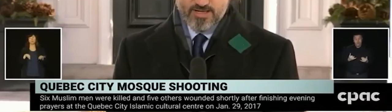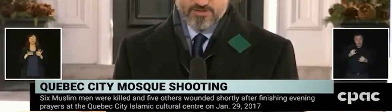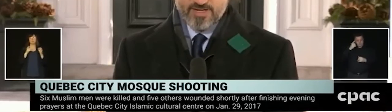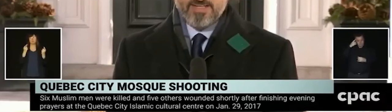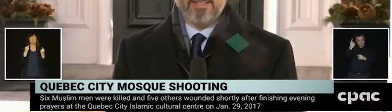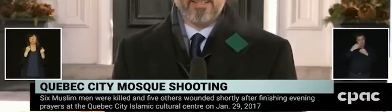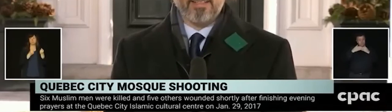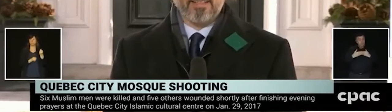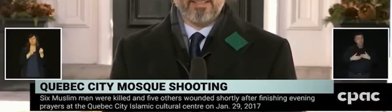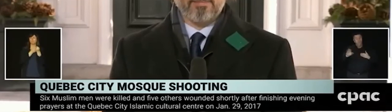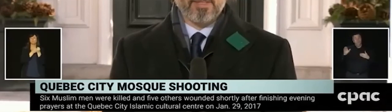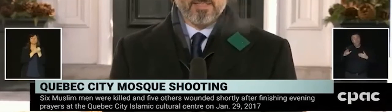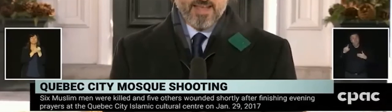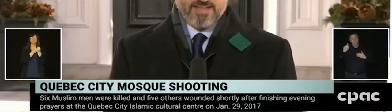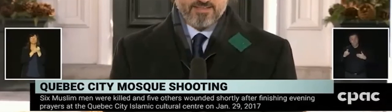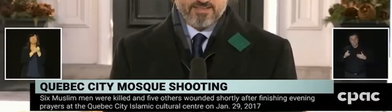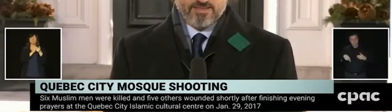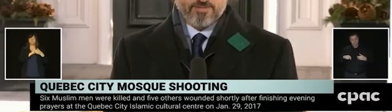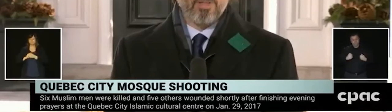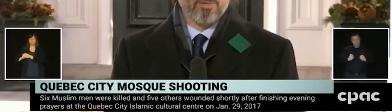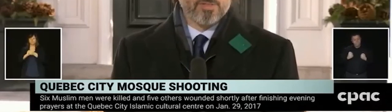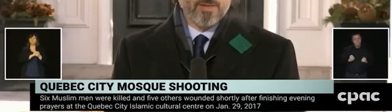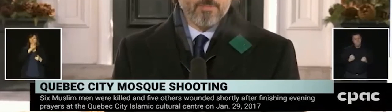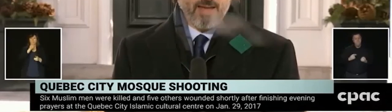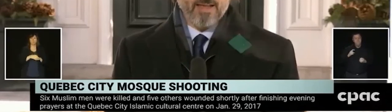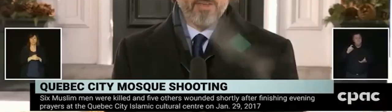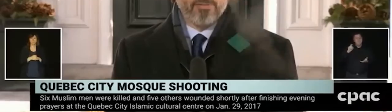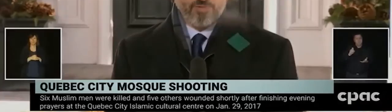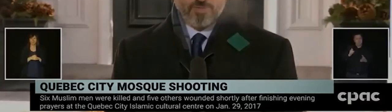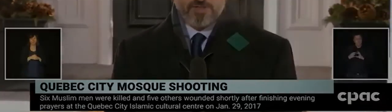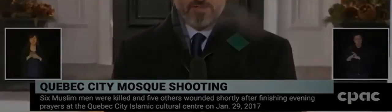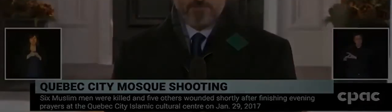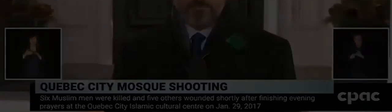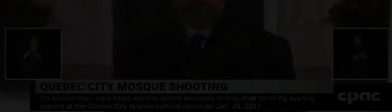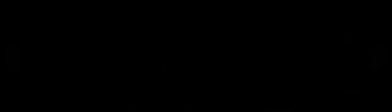strong and united, because that will always be our path forward.